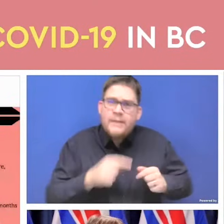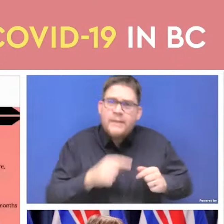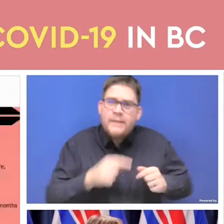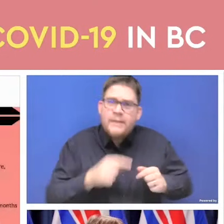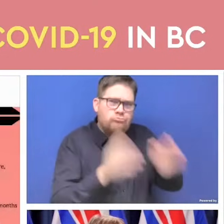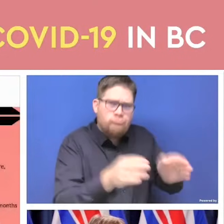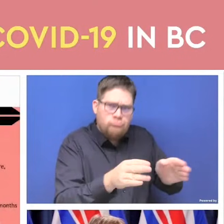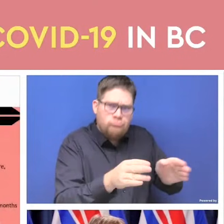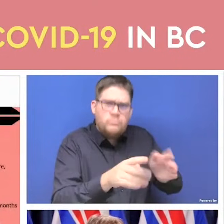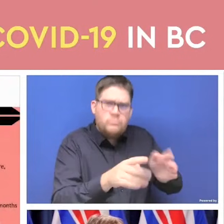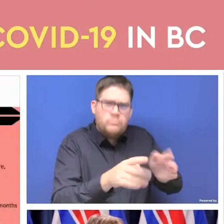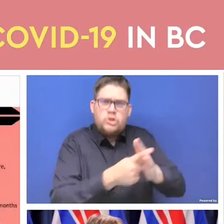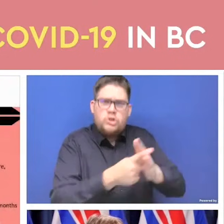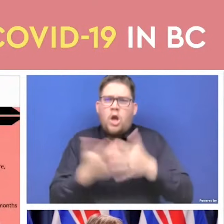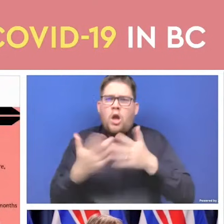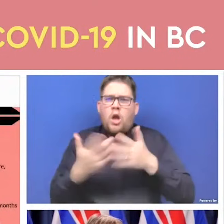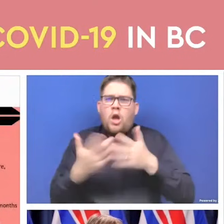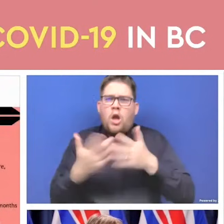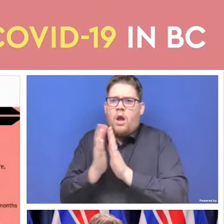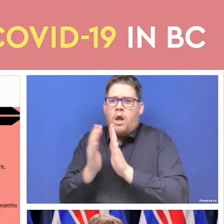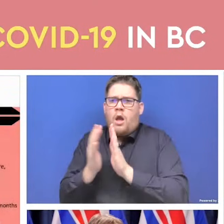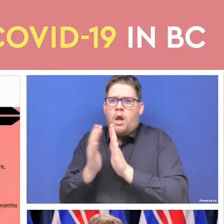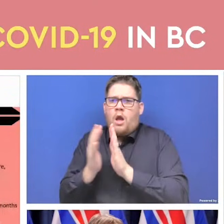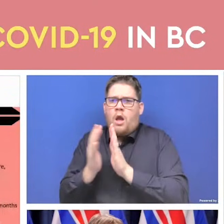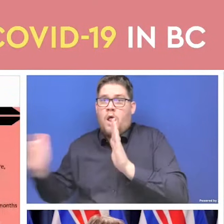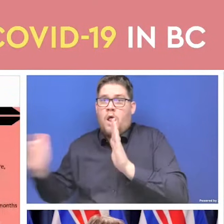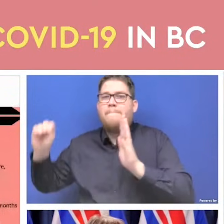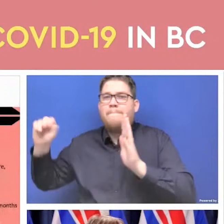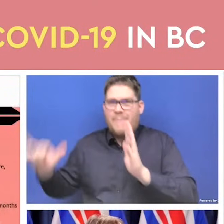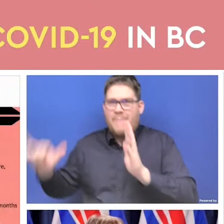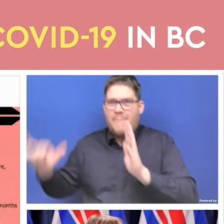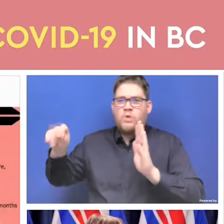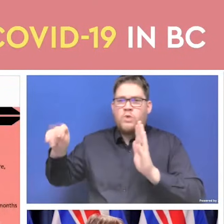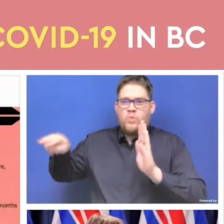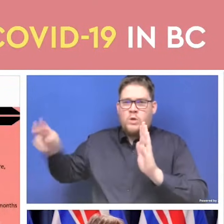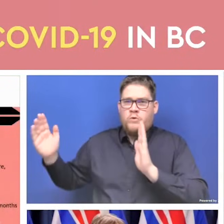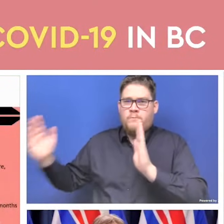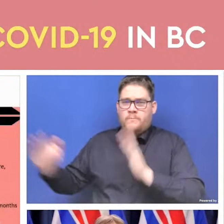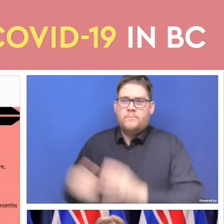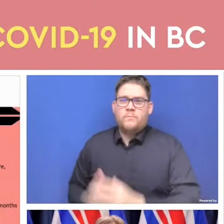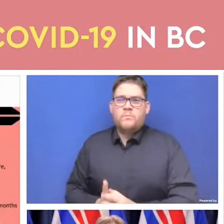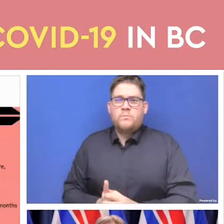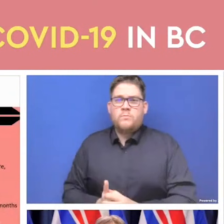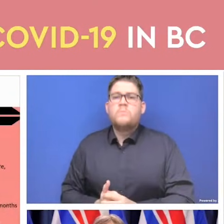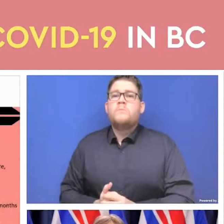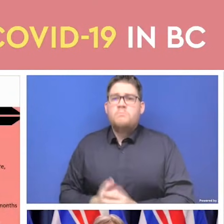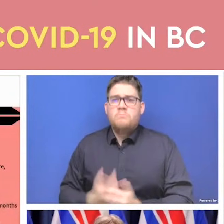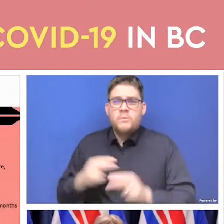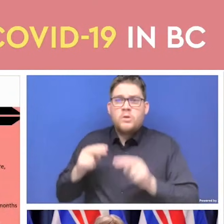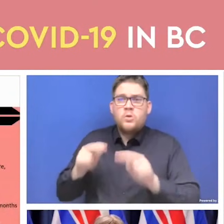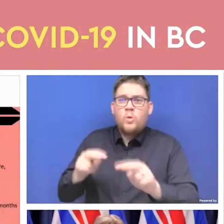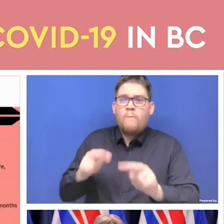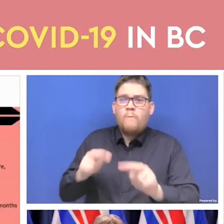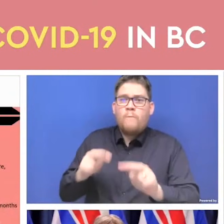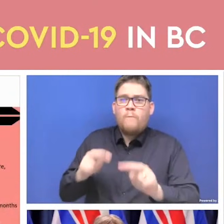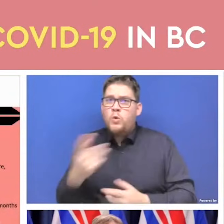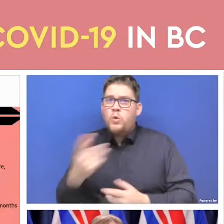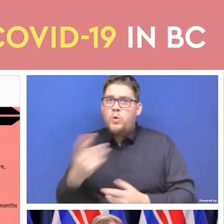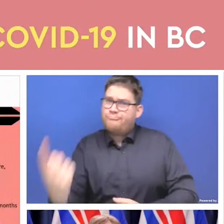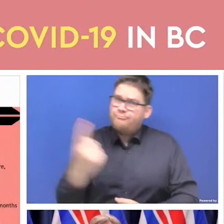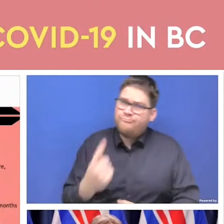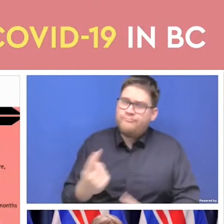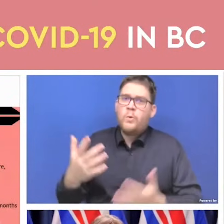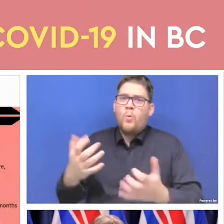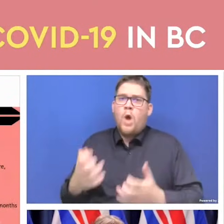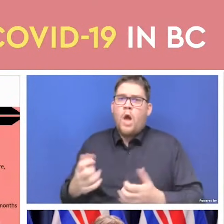Dr. Henry's point, we expect to be able to vaccinate people presenting for a booster dose between a 6 to 8